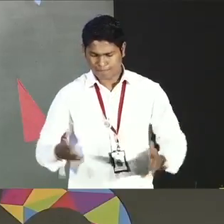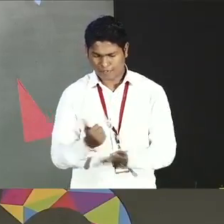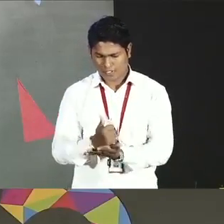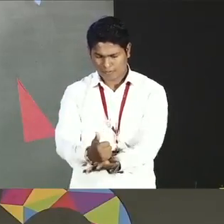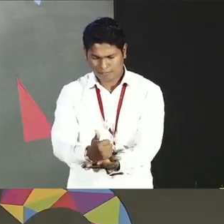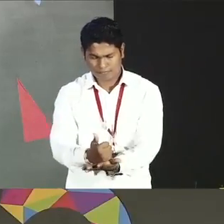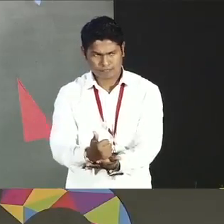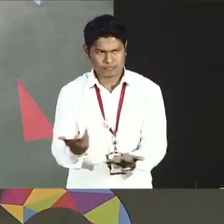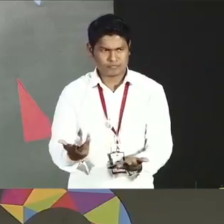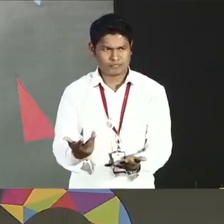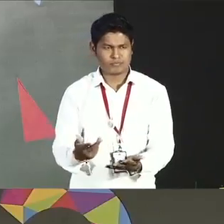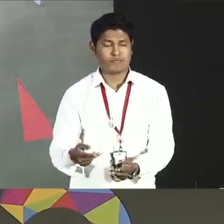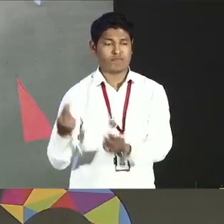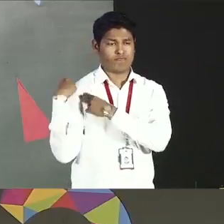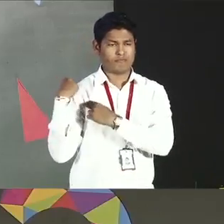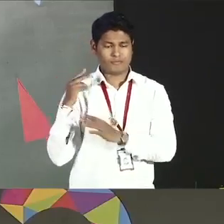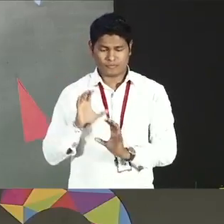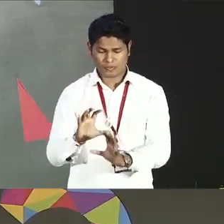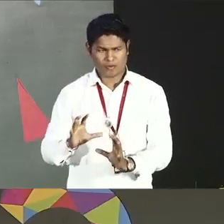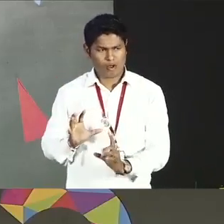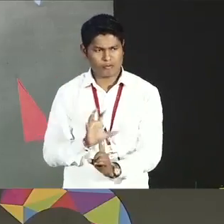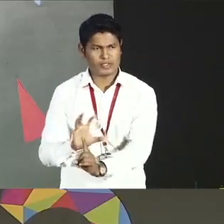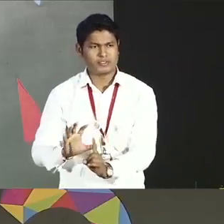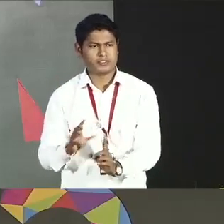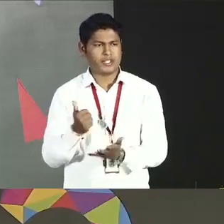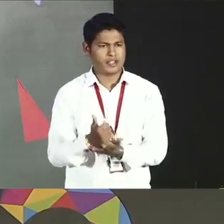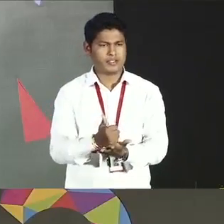they need when it can do the most good.